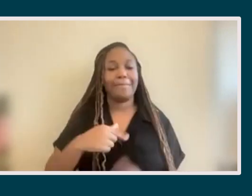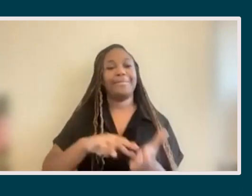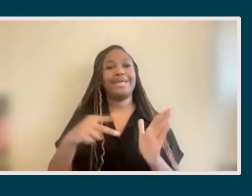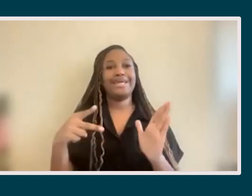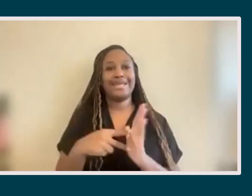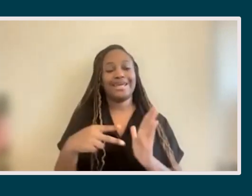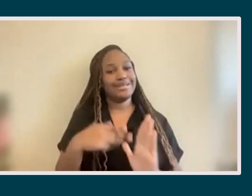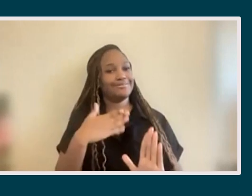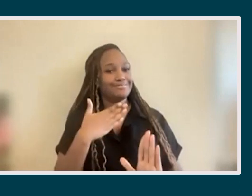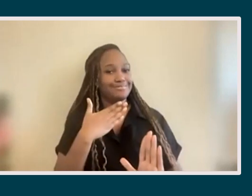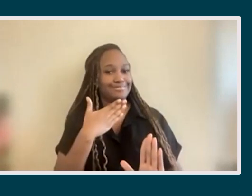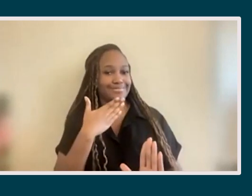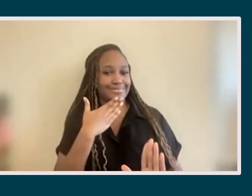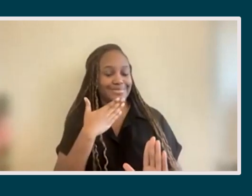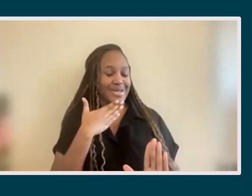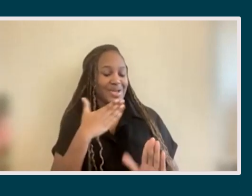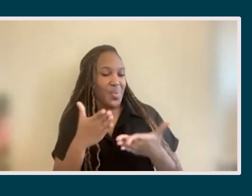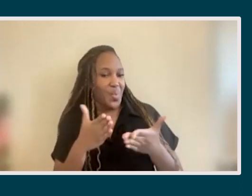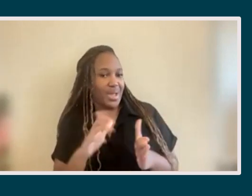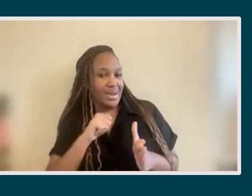correctness sense, not the political spectrum sense.